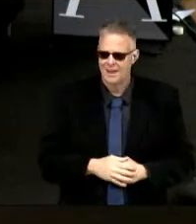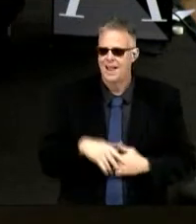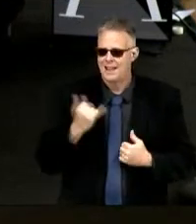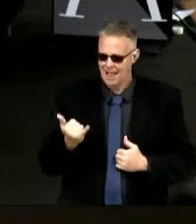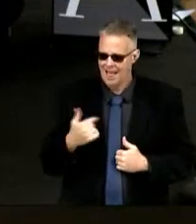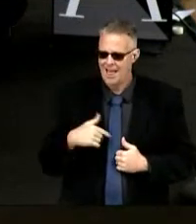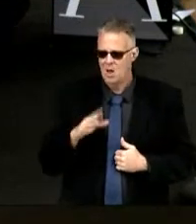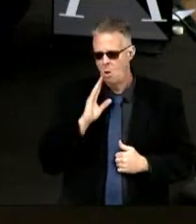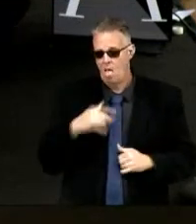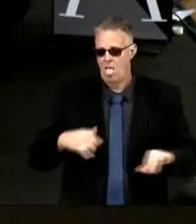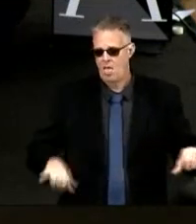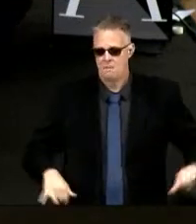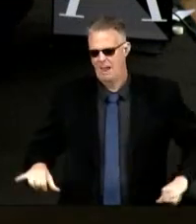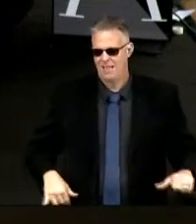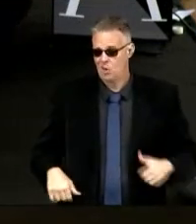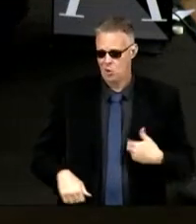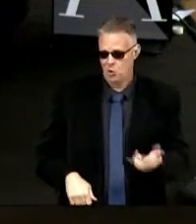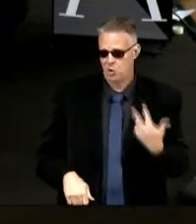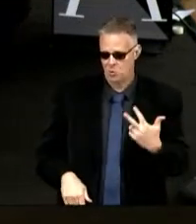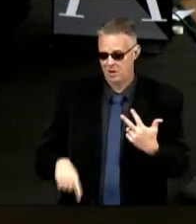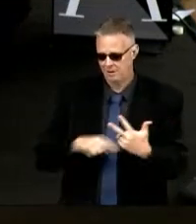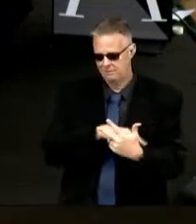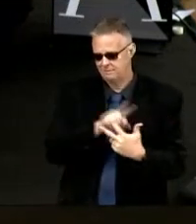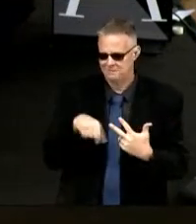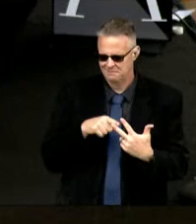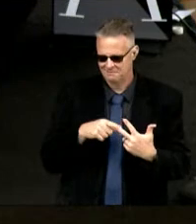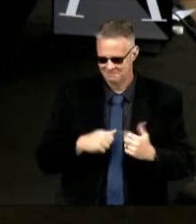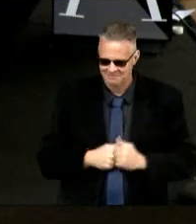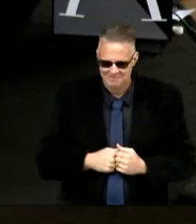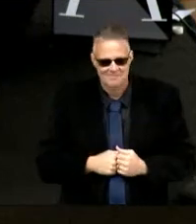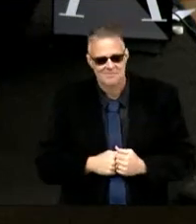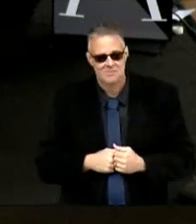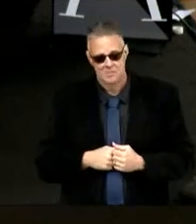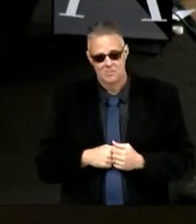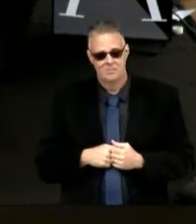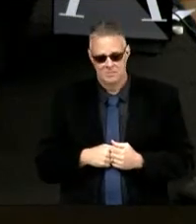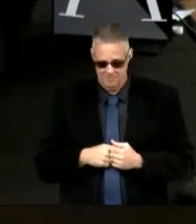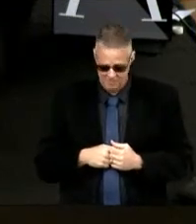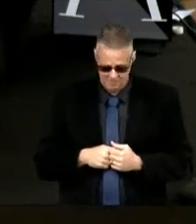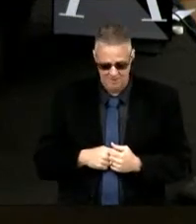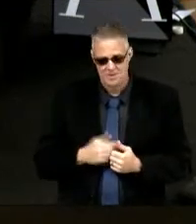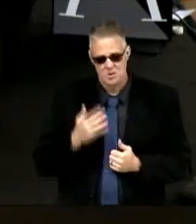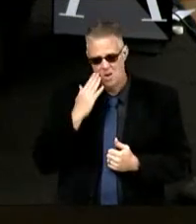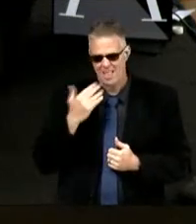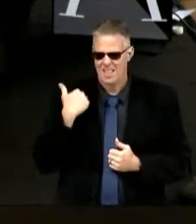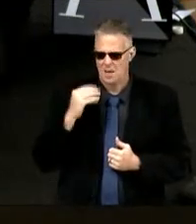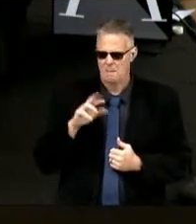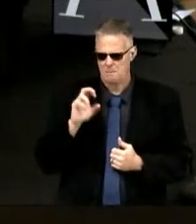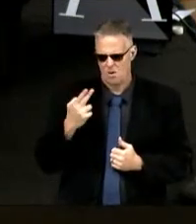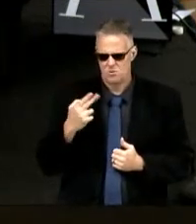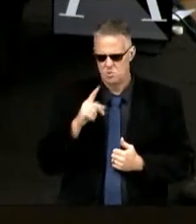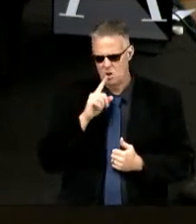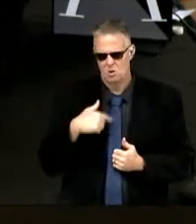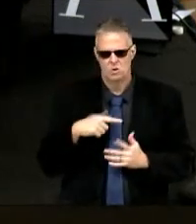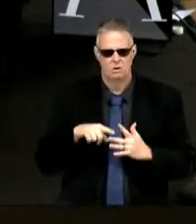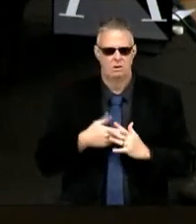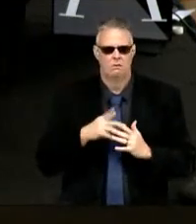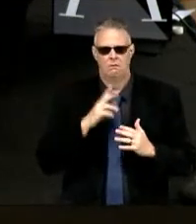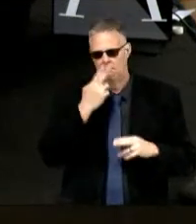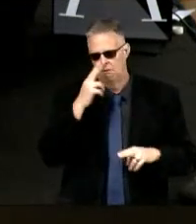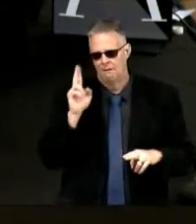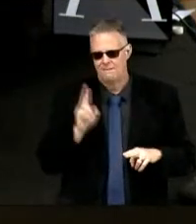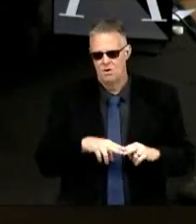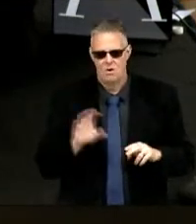get the pleasure to get to brag about three special completers. This last March, we also started, which was so much fun,